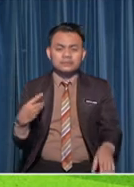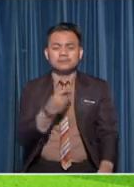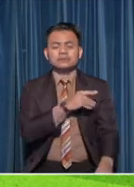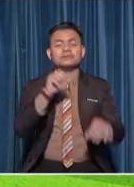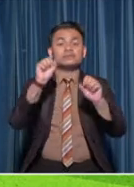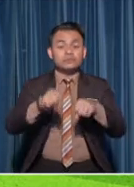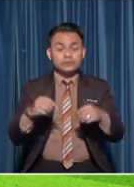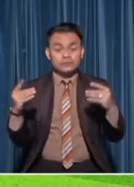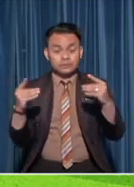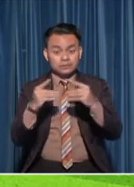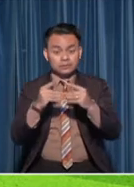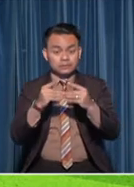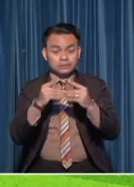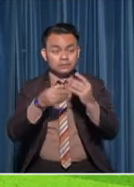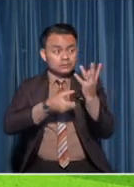torch.